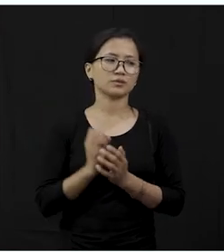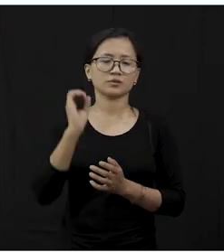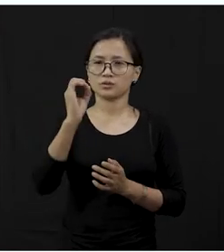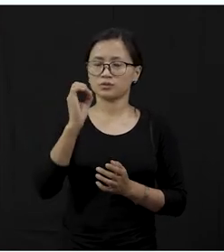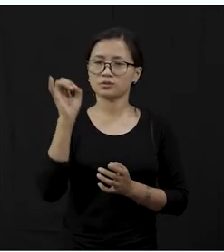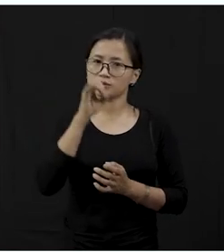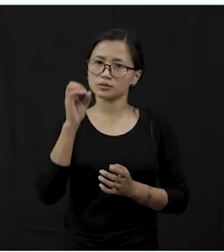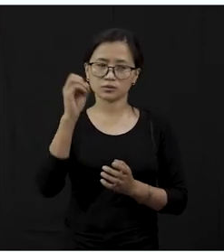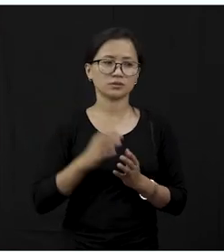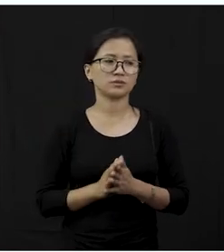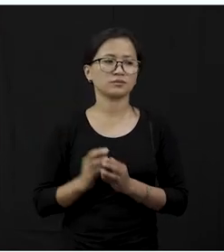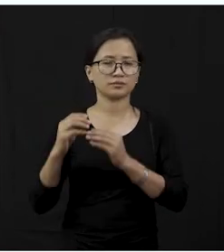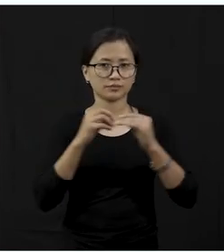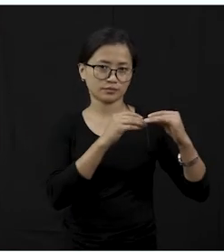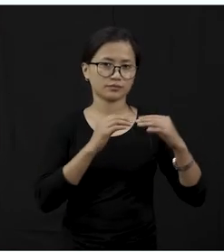29,060.